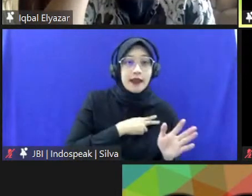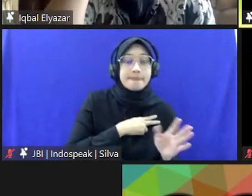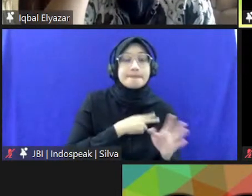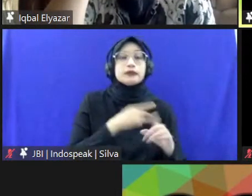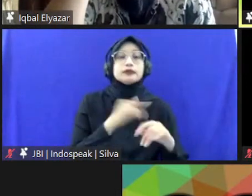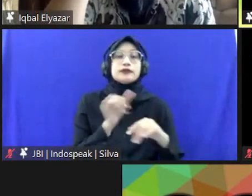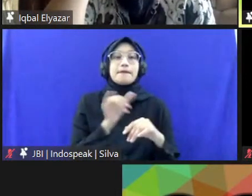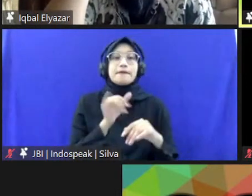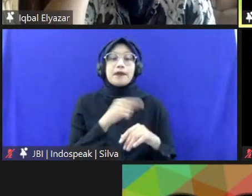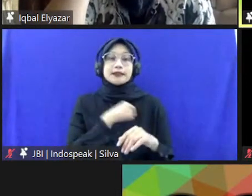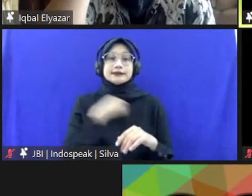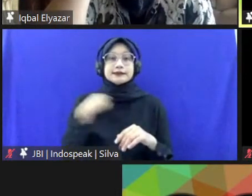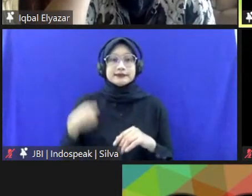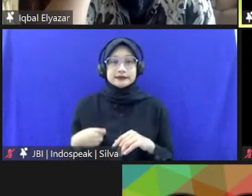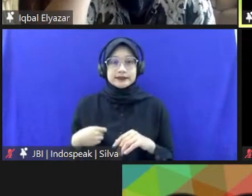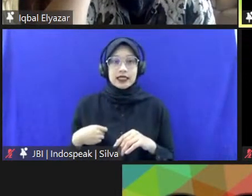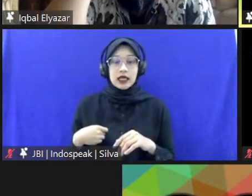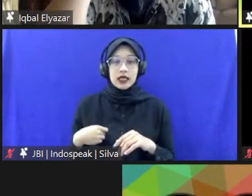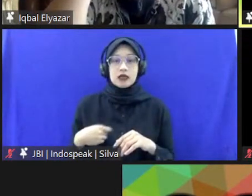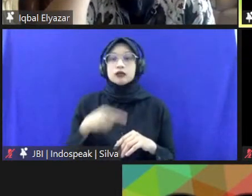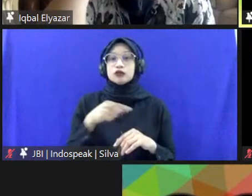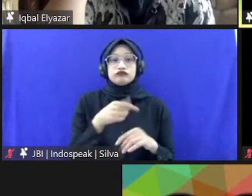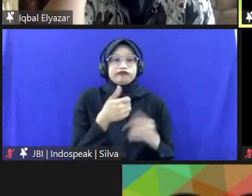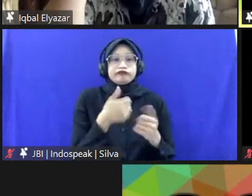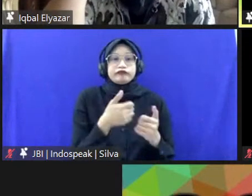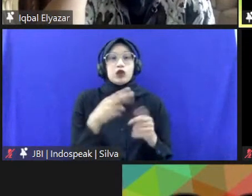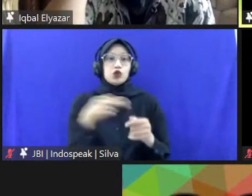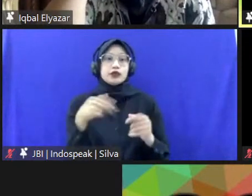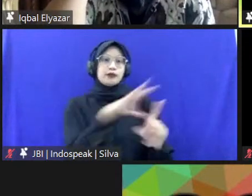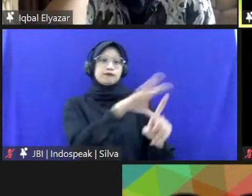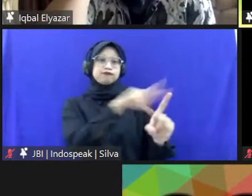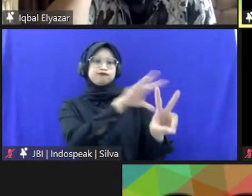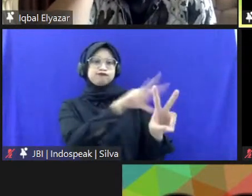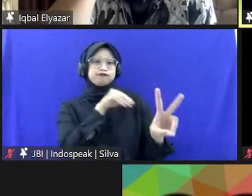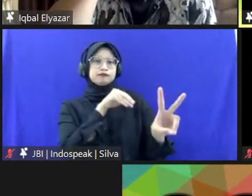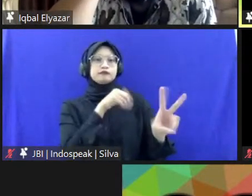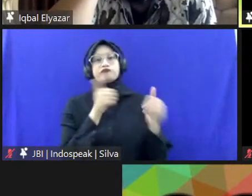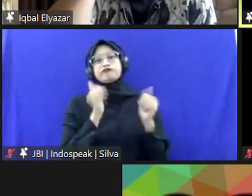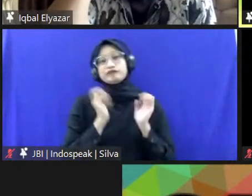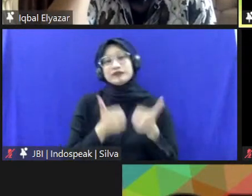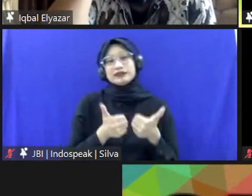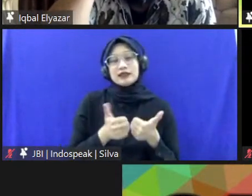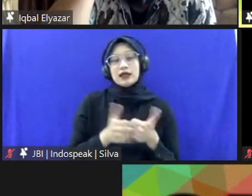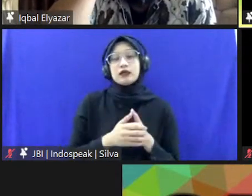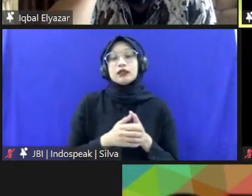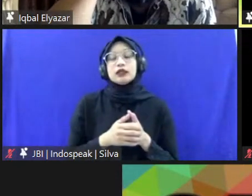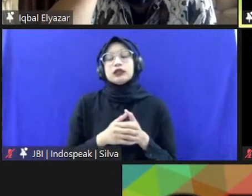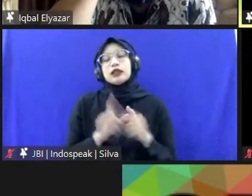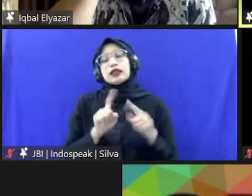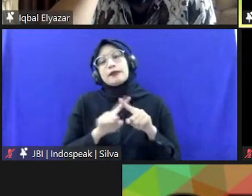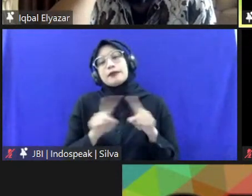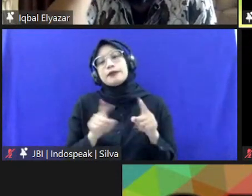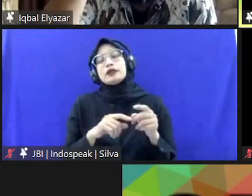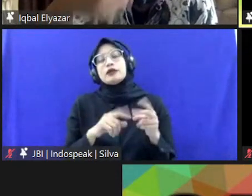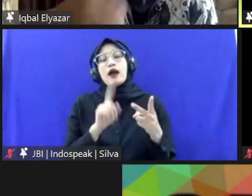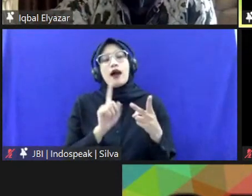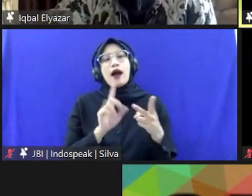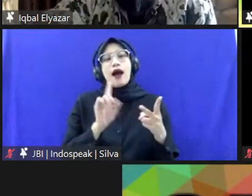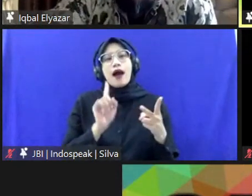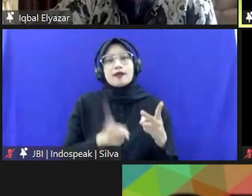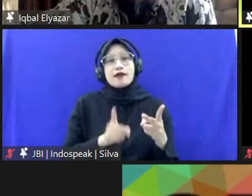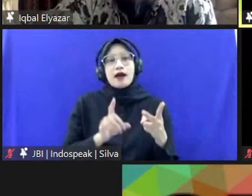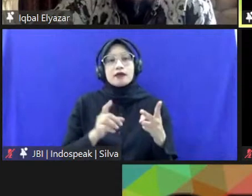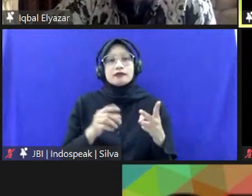two countries where we can learn a lot. But the other dimension is history.